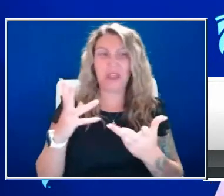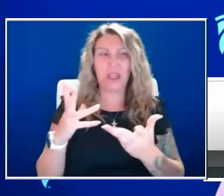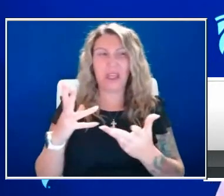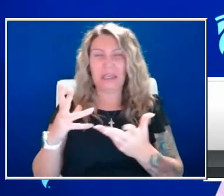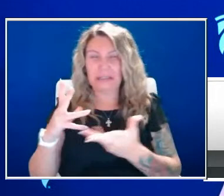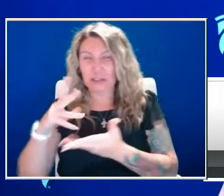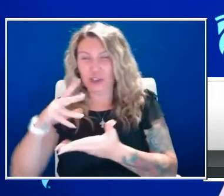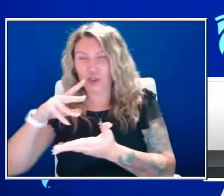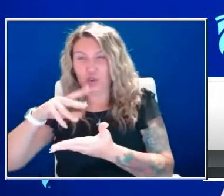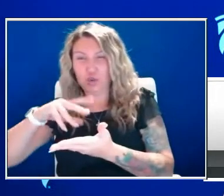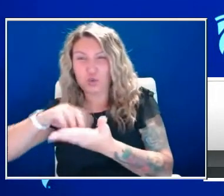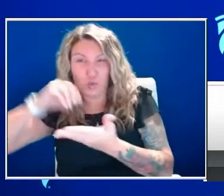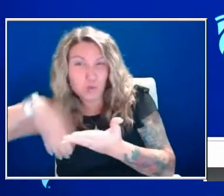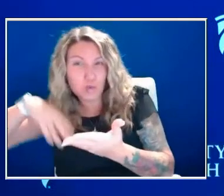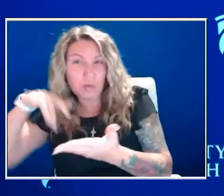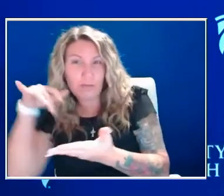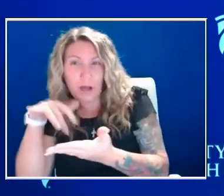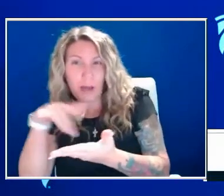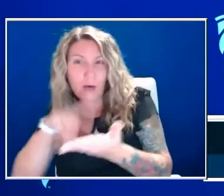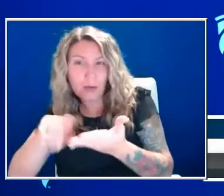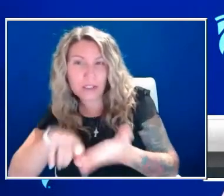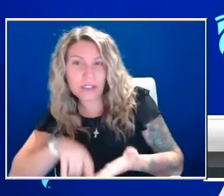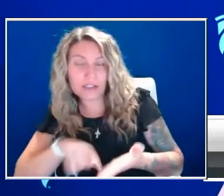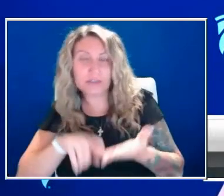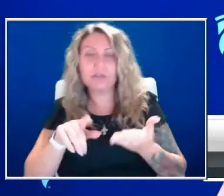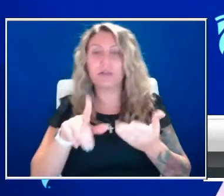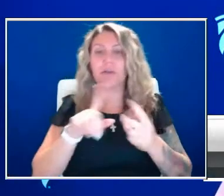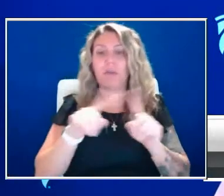seen a trend more towards female patients having